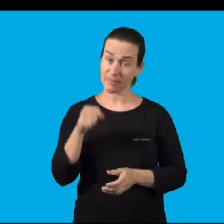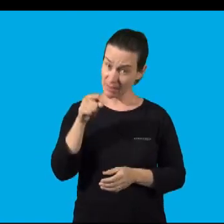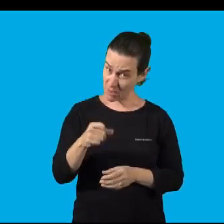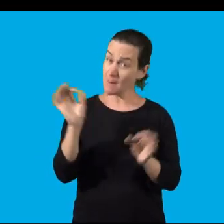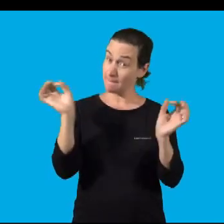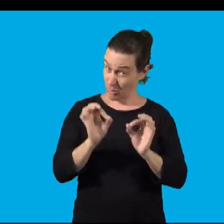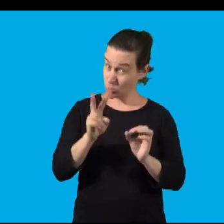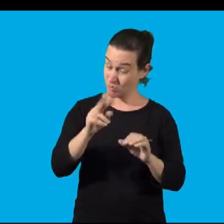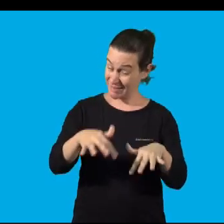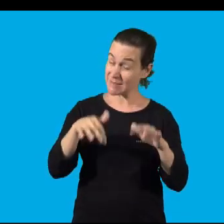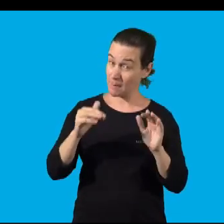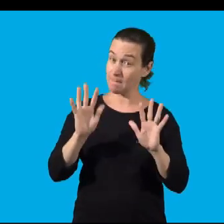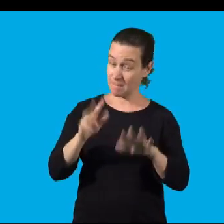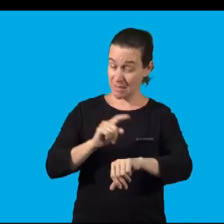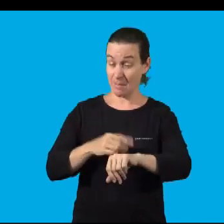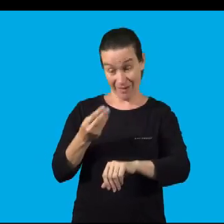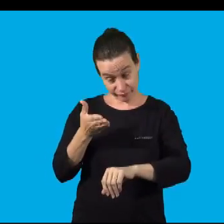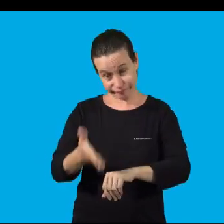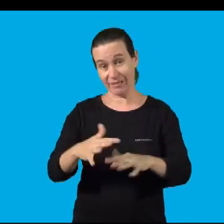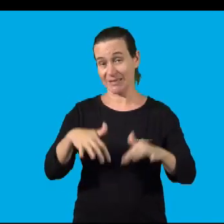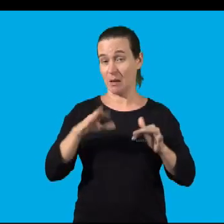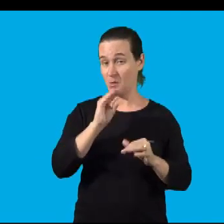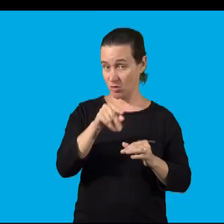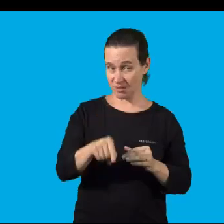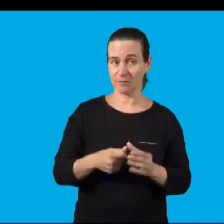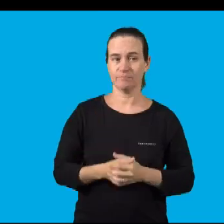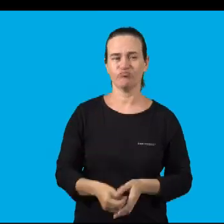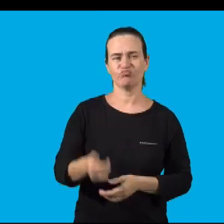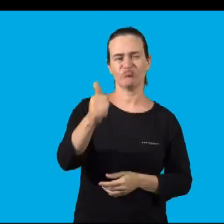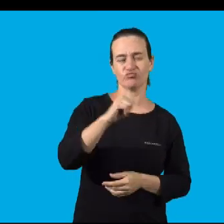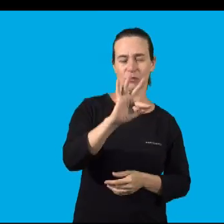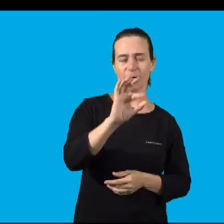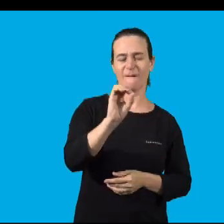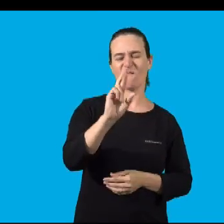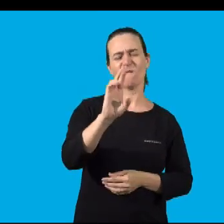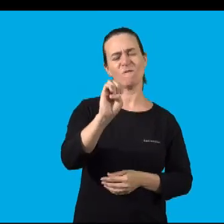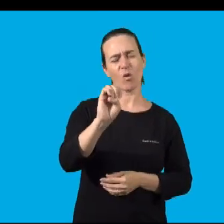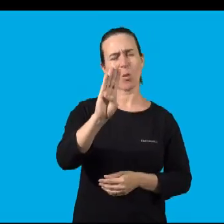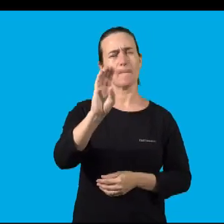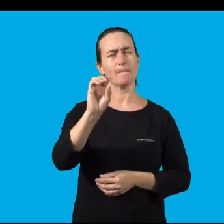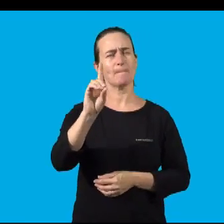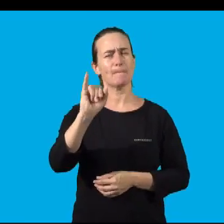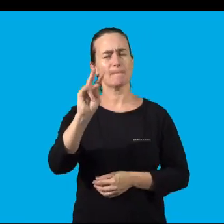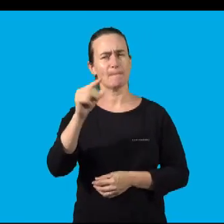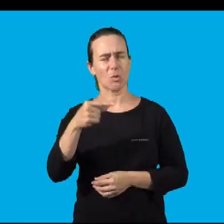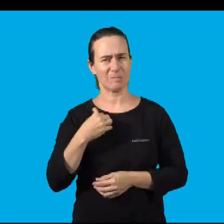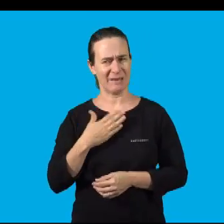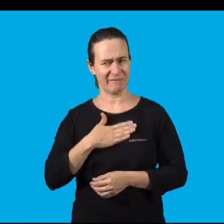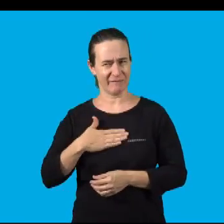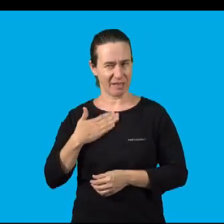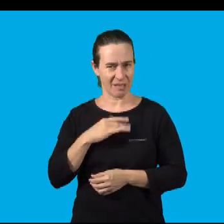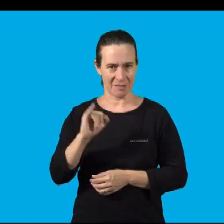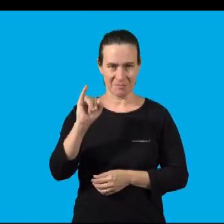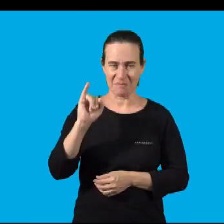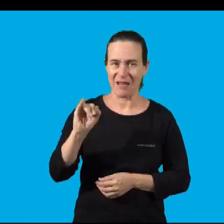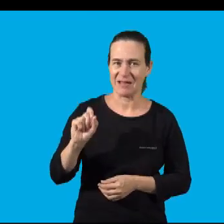popular question in your contextual for the drama. Foreboding, a feeling that something bad will happen, to